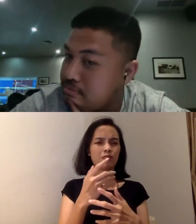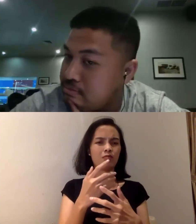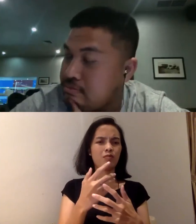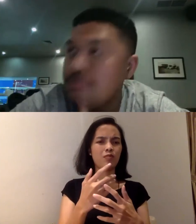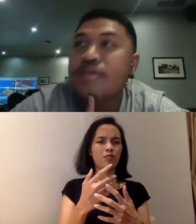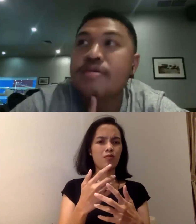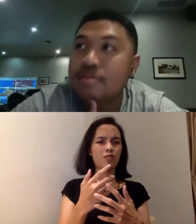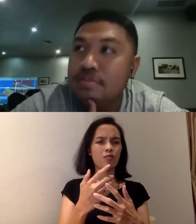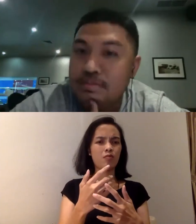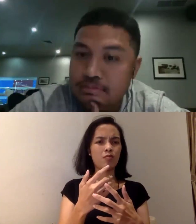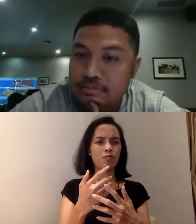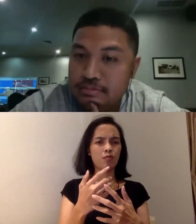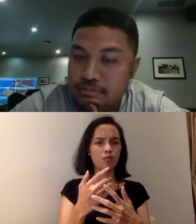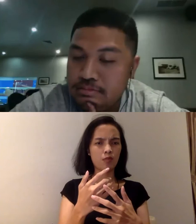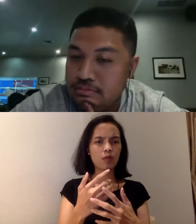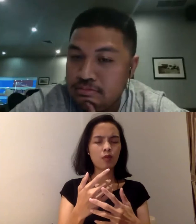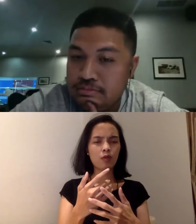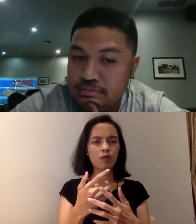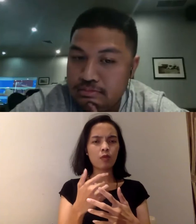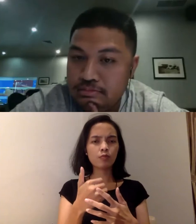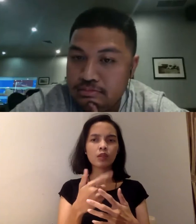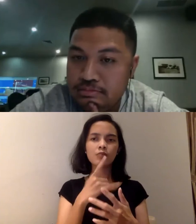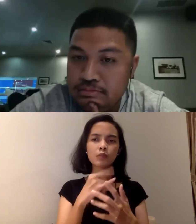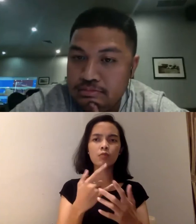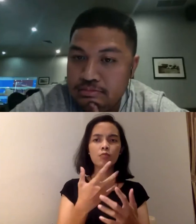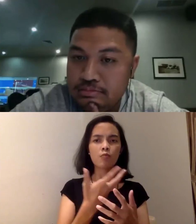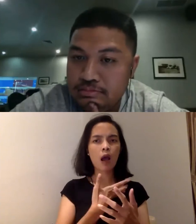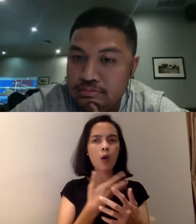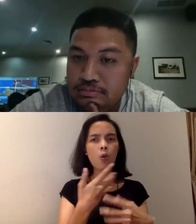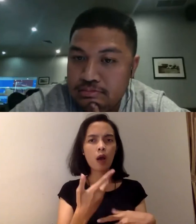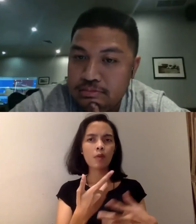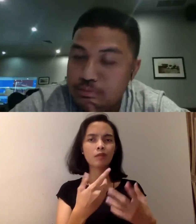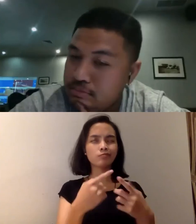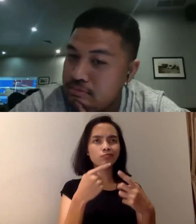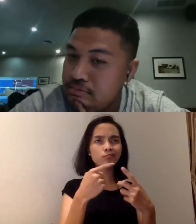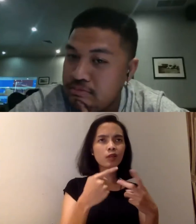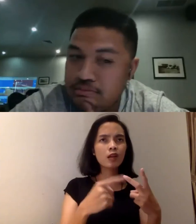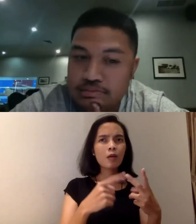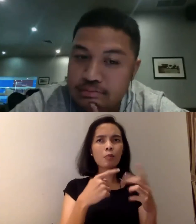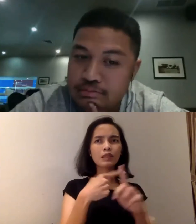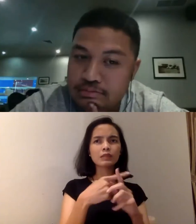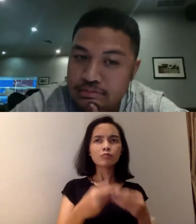reciprocated one to another. I think that's the definition of love.